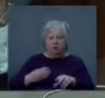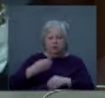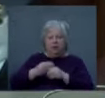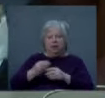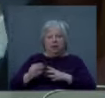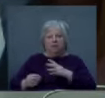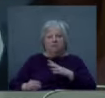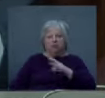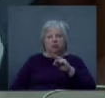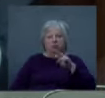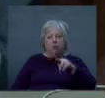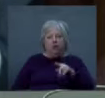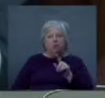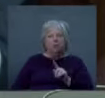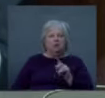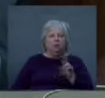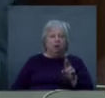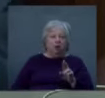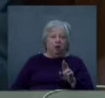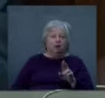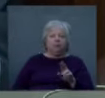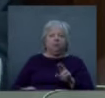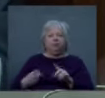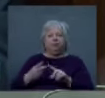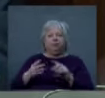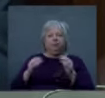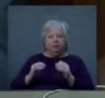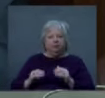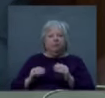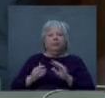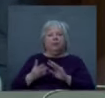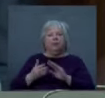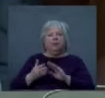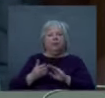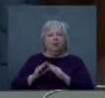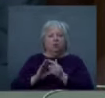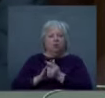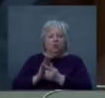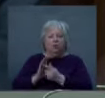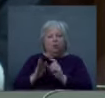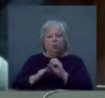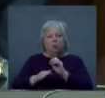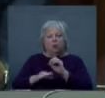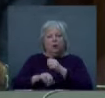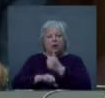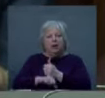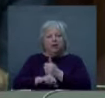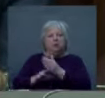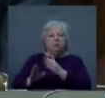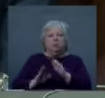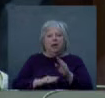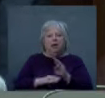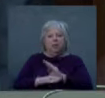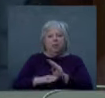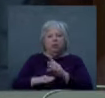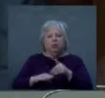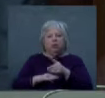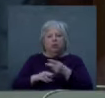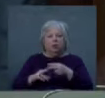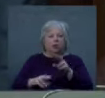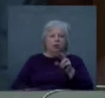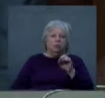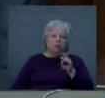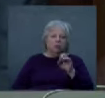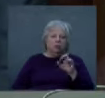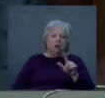official zoning map of the city of Little Rock, Arkansas, and for the purposes. An ordinance to approve a plan zoning development, establish a plan commercial district titled Rebel